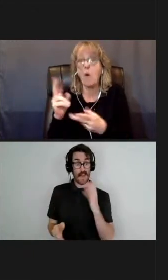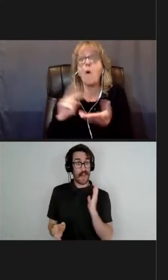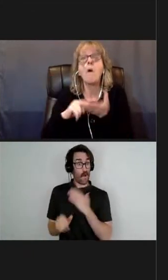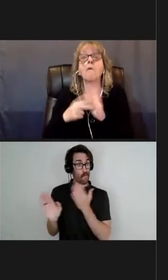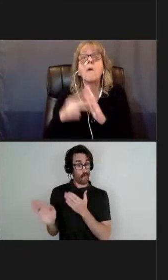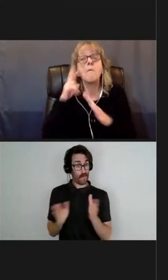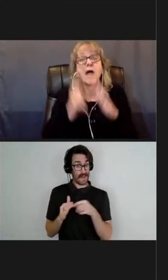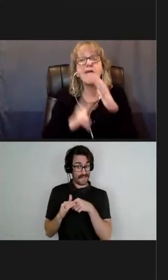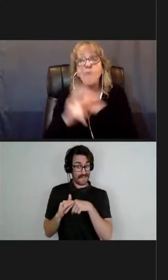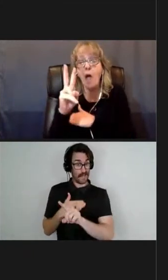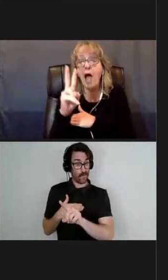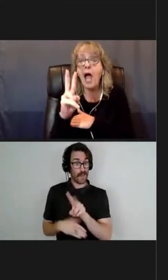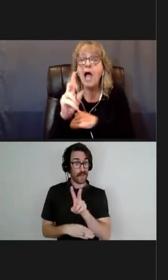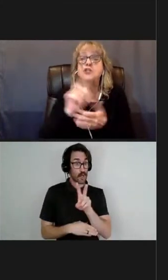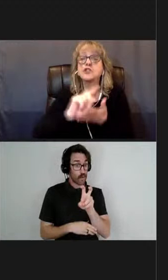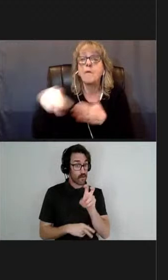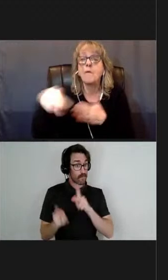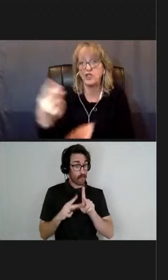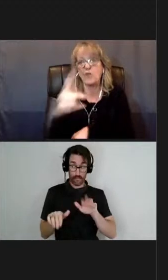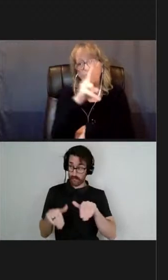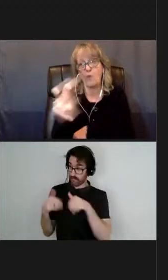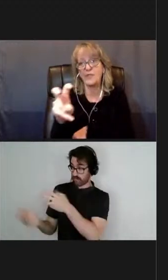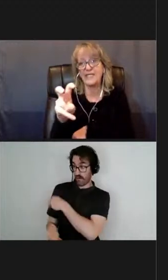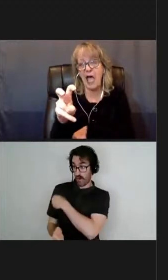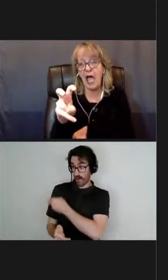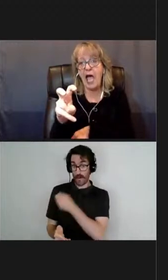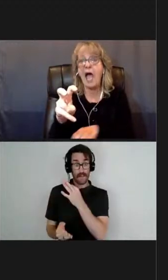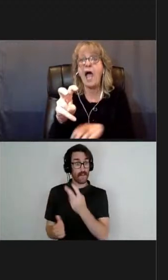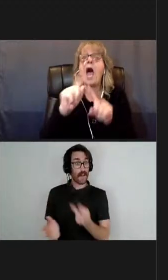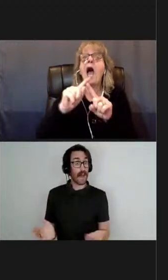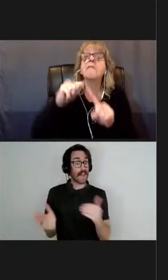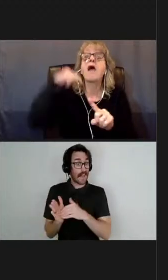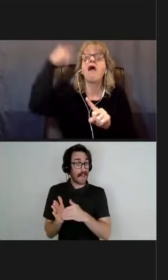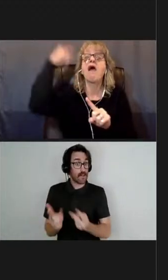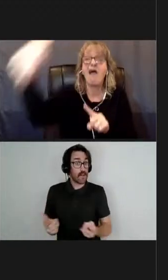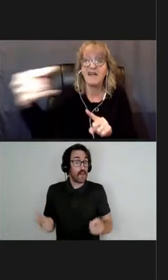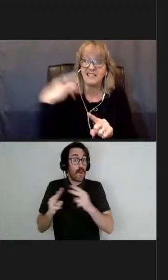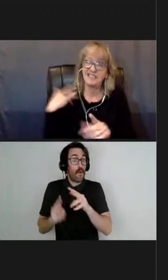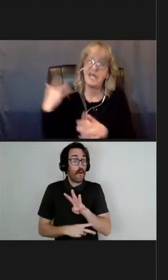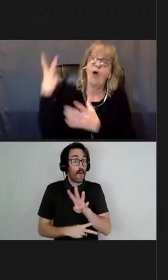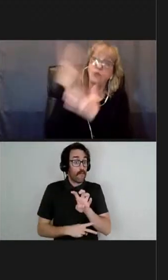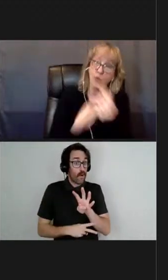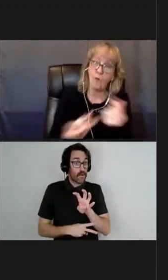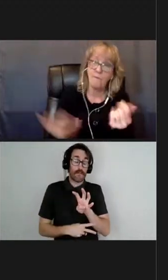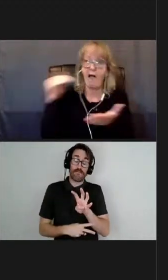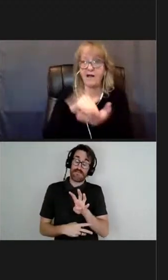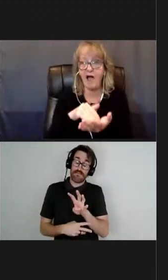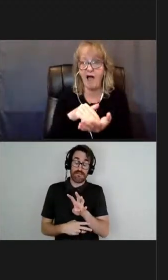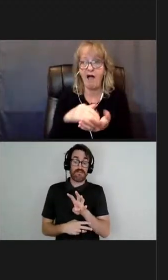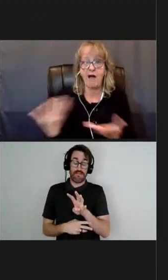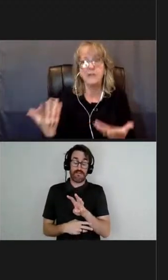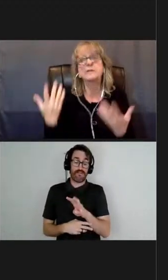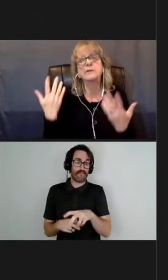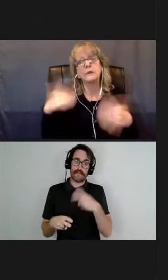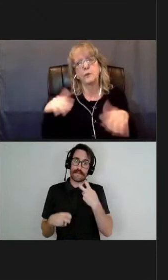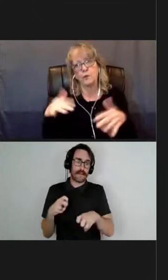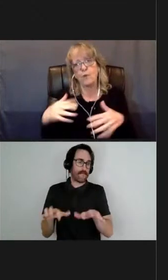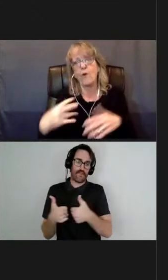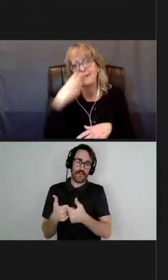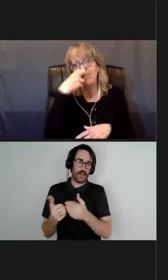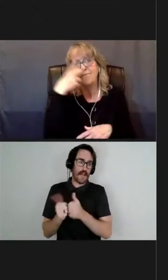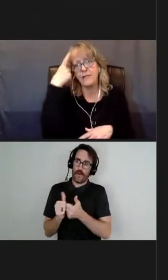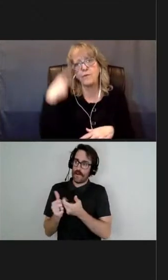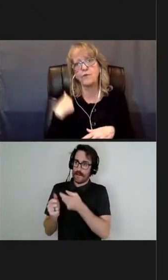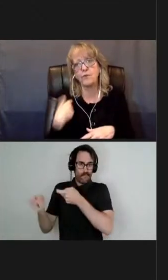if it doubles again, then that will create real, real challenges to be able to meet that. And what I'm now going to talk about is